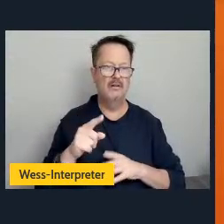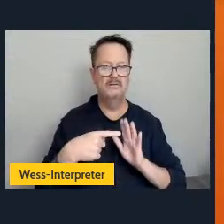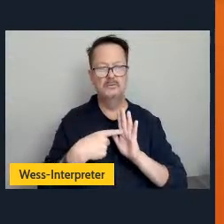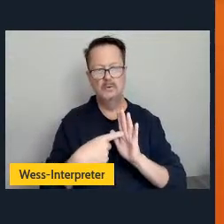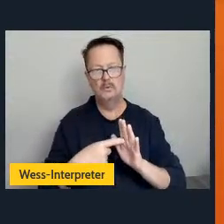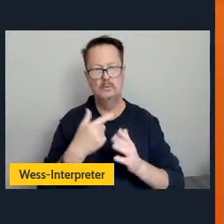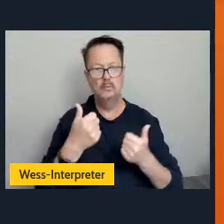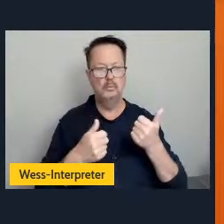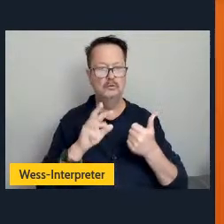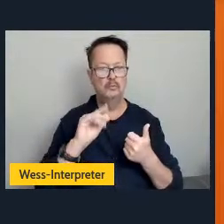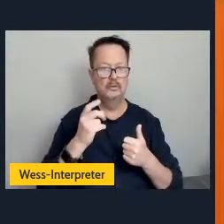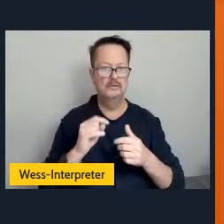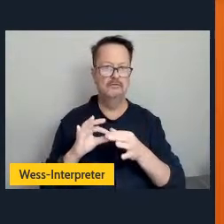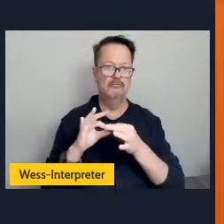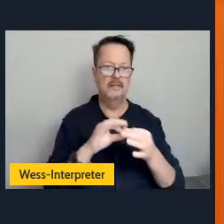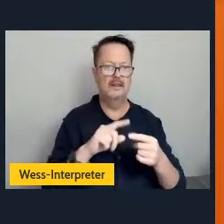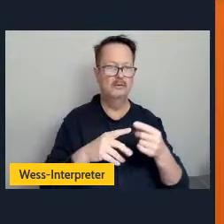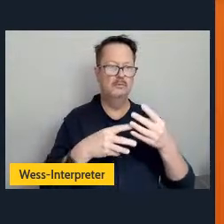to queue.